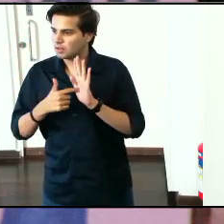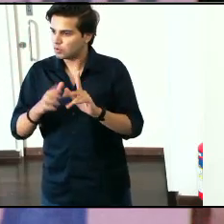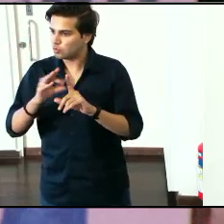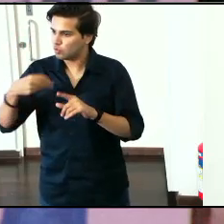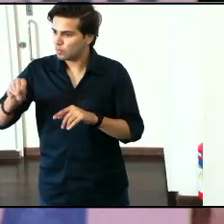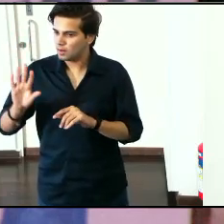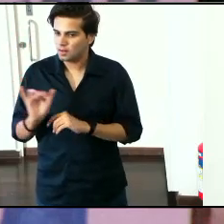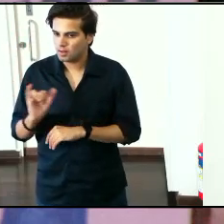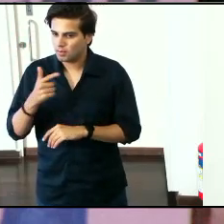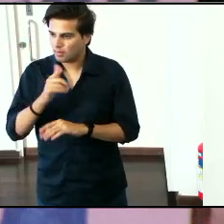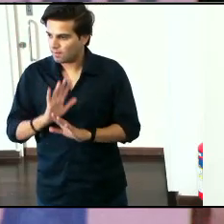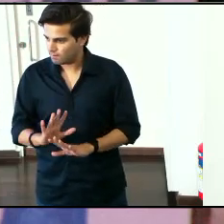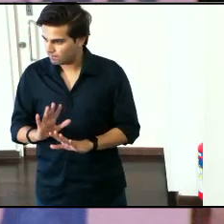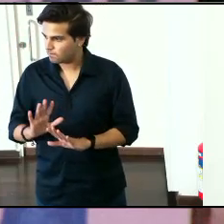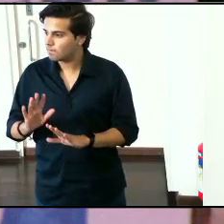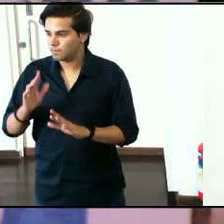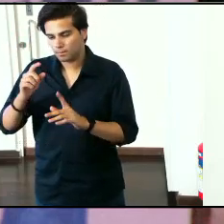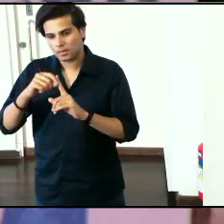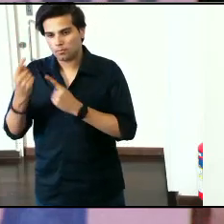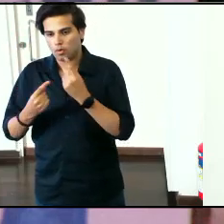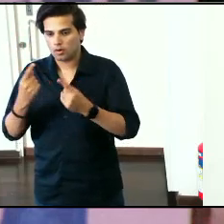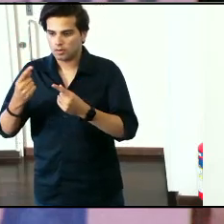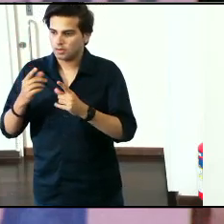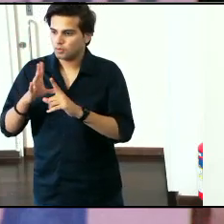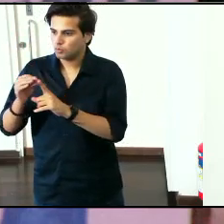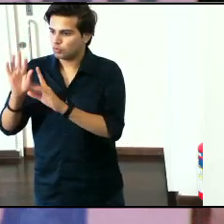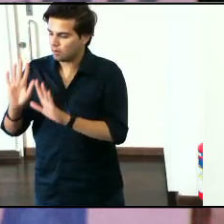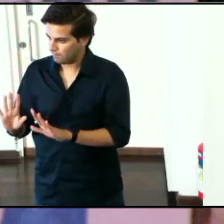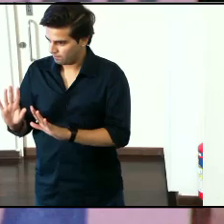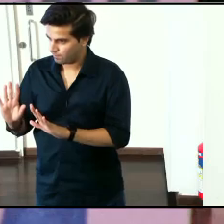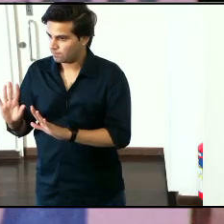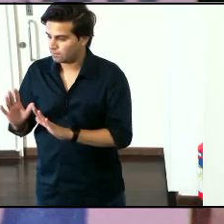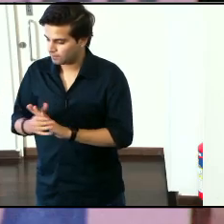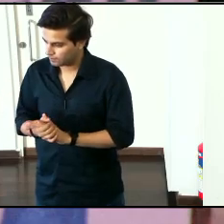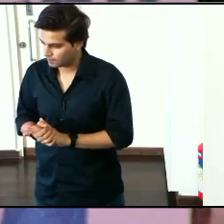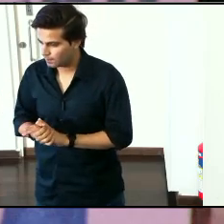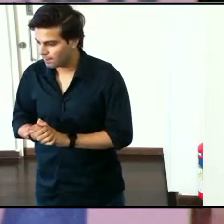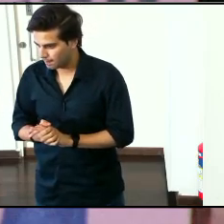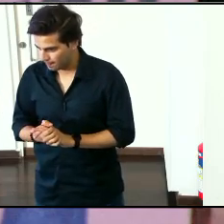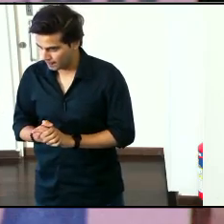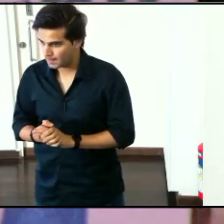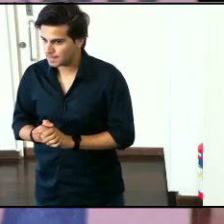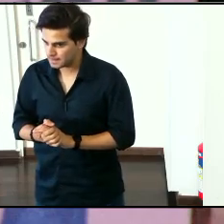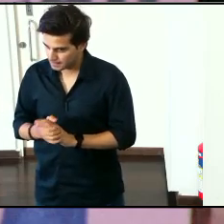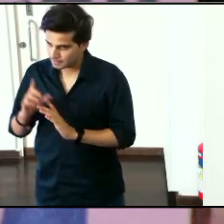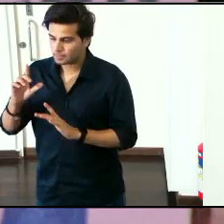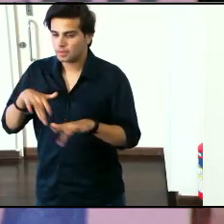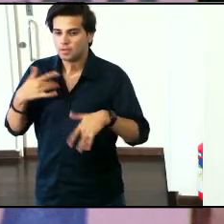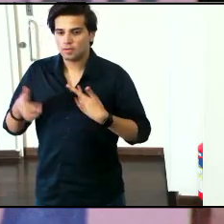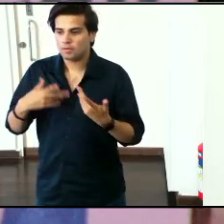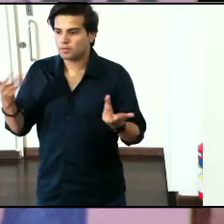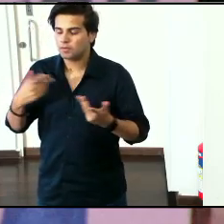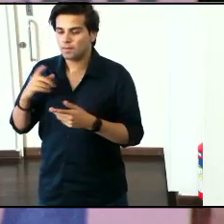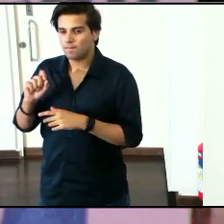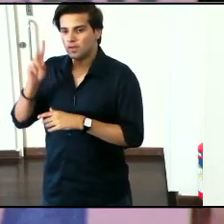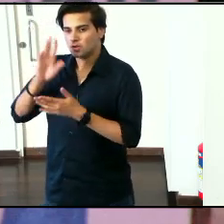to think about the poster as a political actor. So I think it's interesting the kinds of things that this is from the first Pride March in Delhi in 2008.